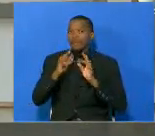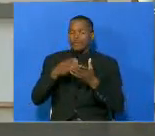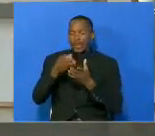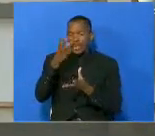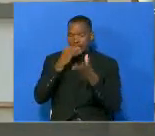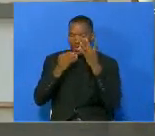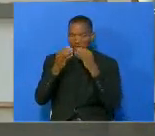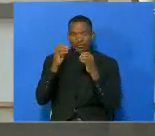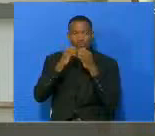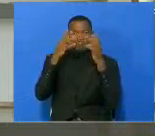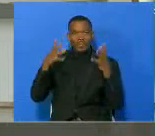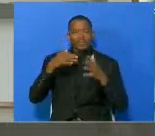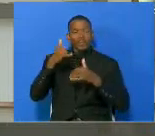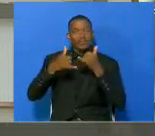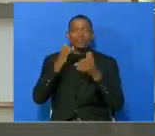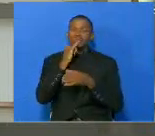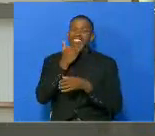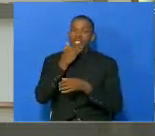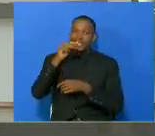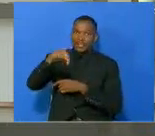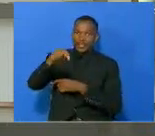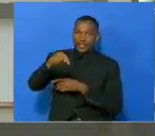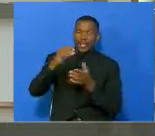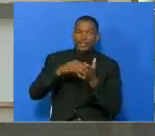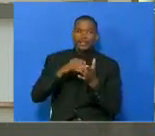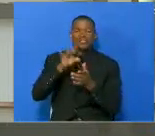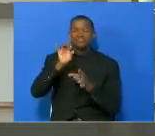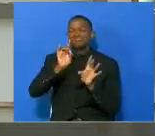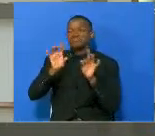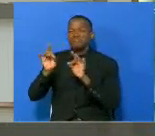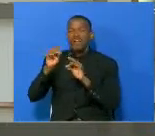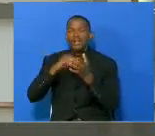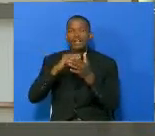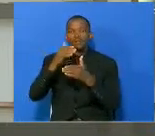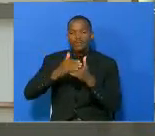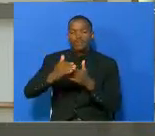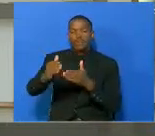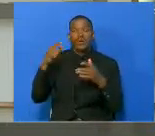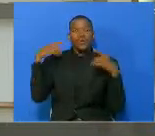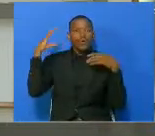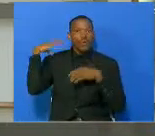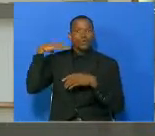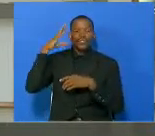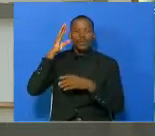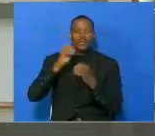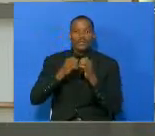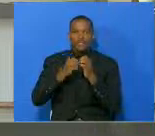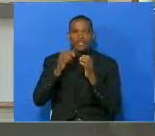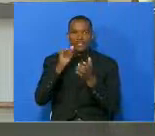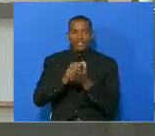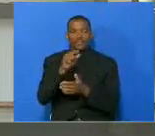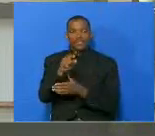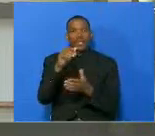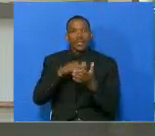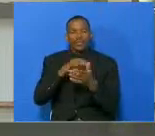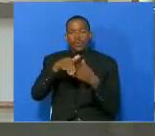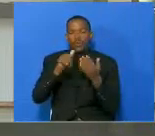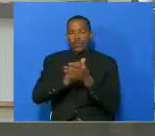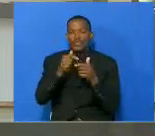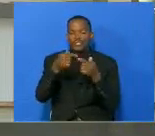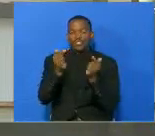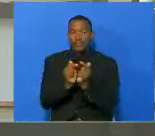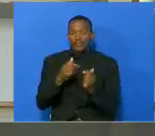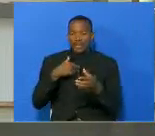thata re le batsamiki. Yes, di position di le teng there and there, but ke tsa gore go a kopela mo katiso ya rona o ta di bakanya. And another thing, gore as a team, as a